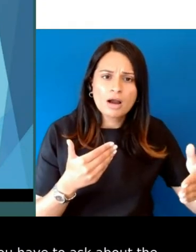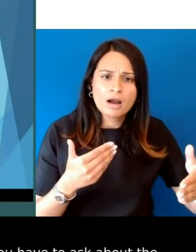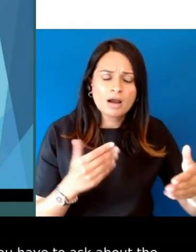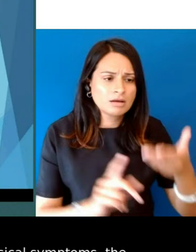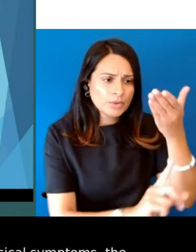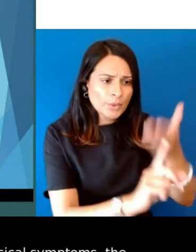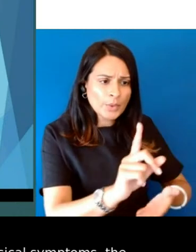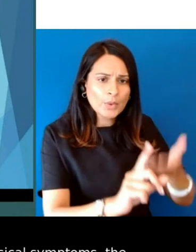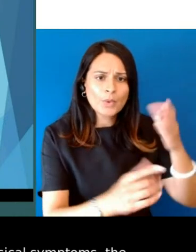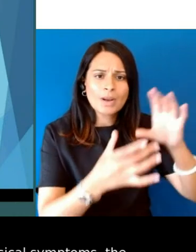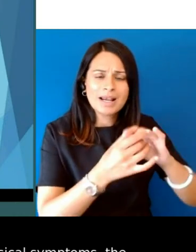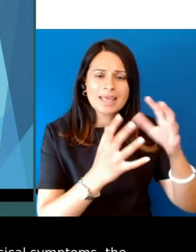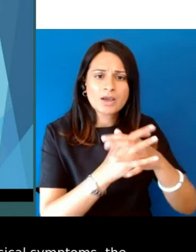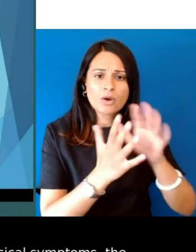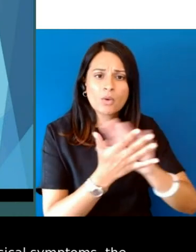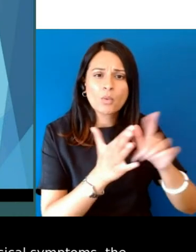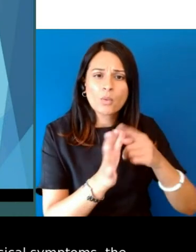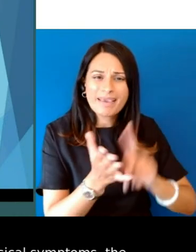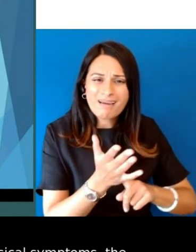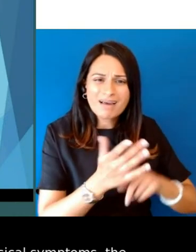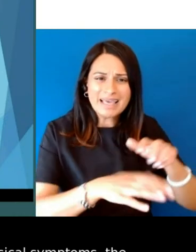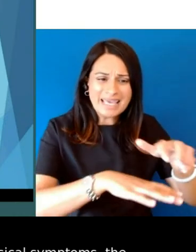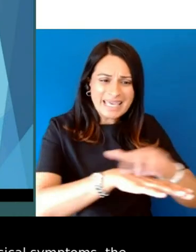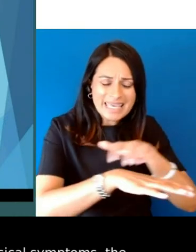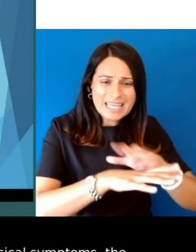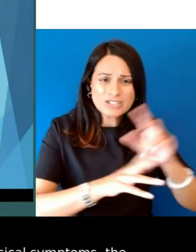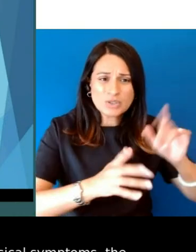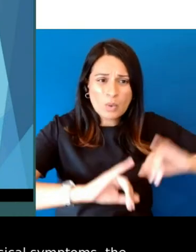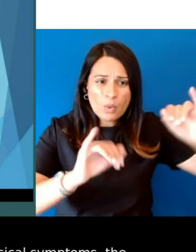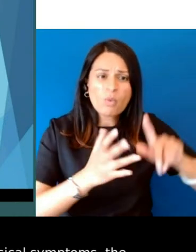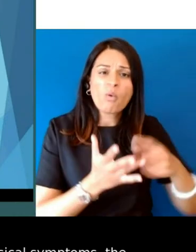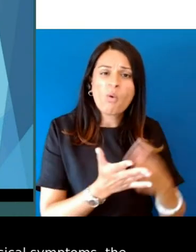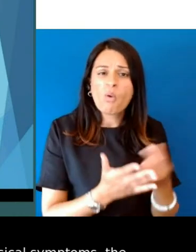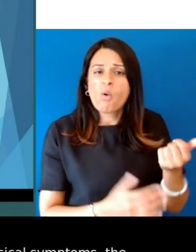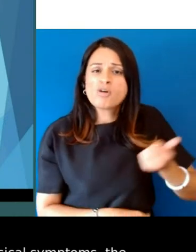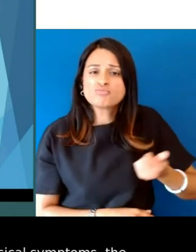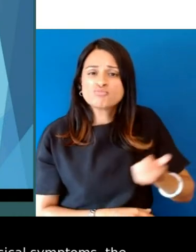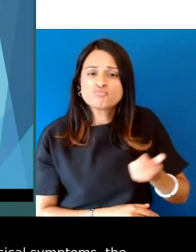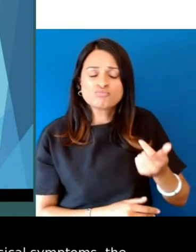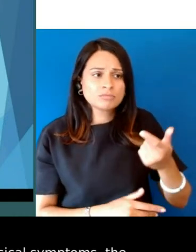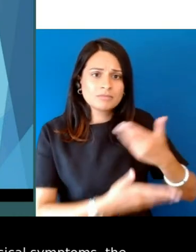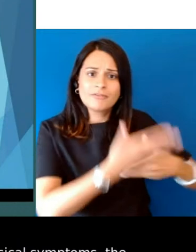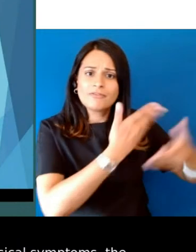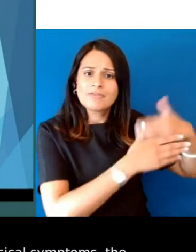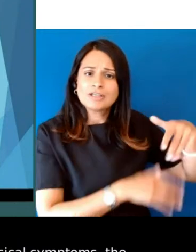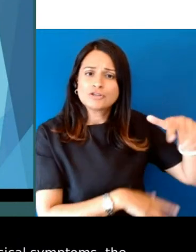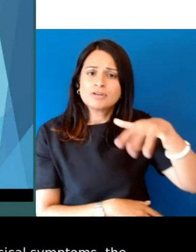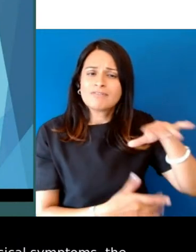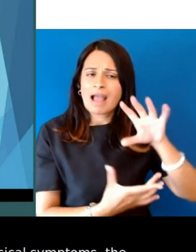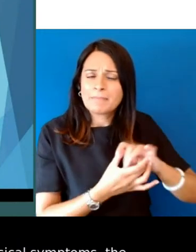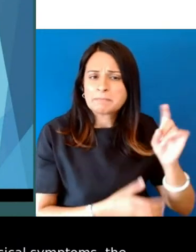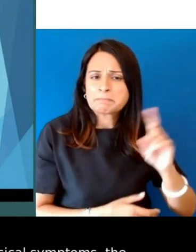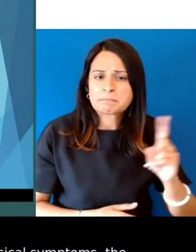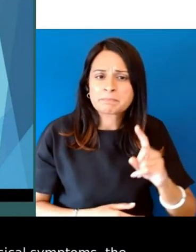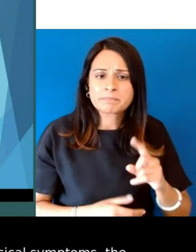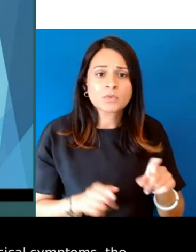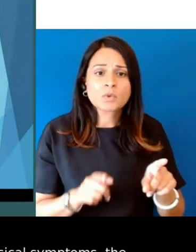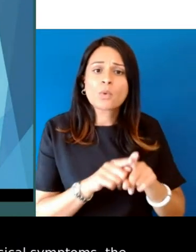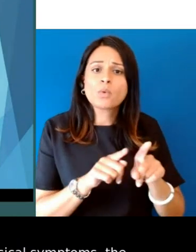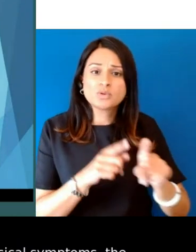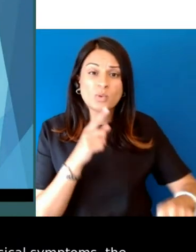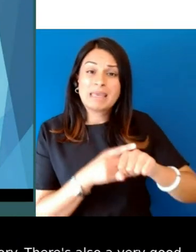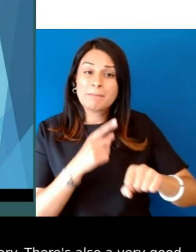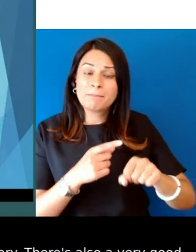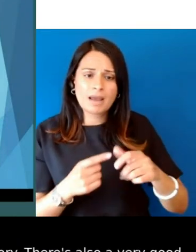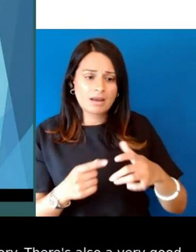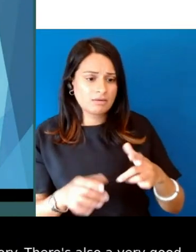and itch severity aggravating factors and family history there's also a very good impact on quality of life you can look at